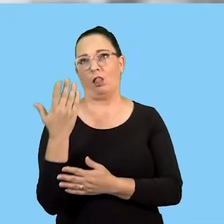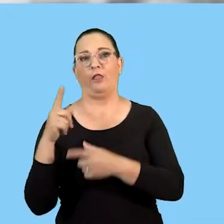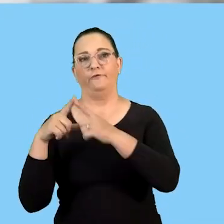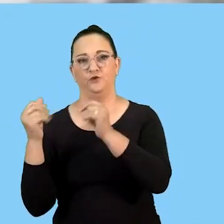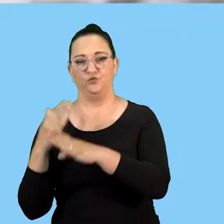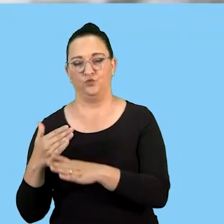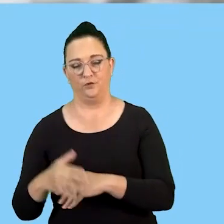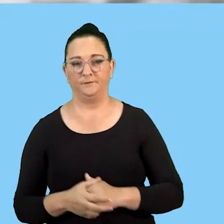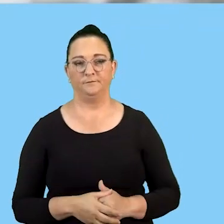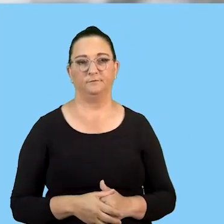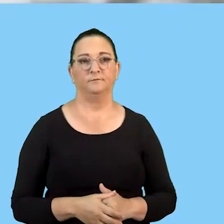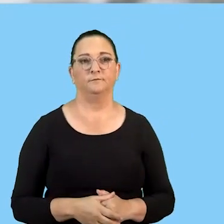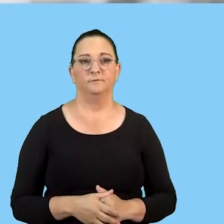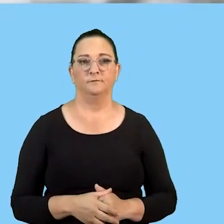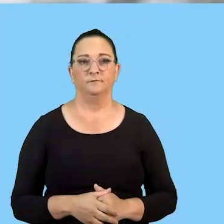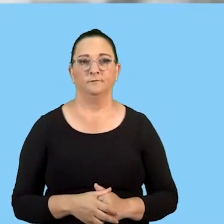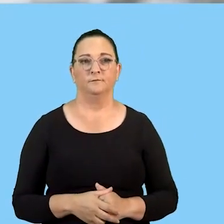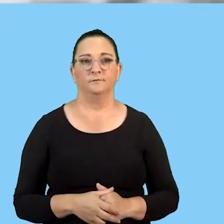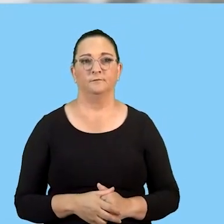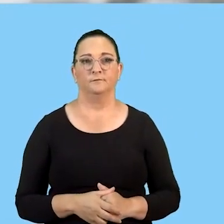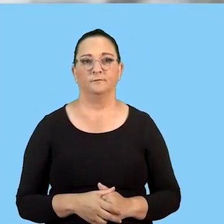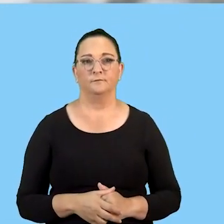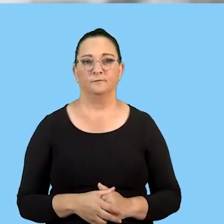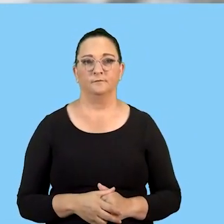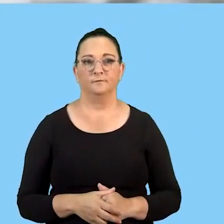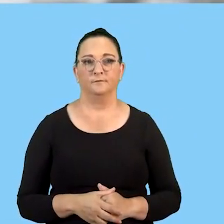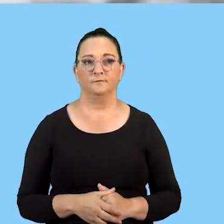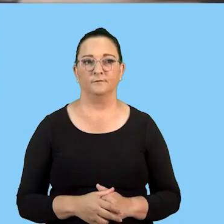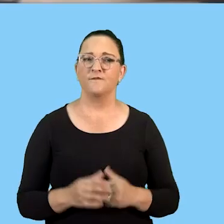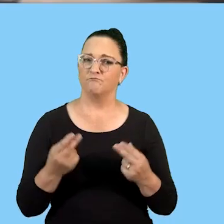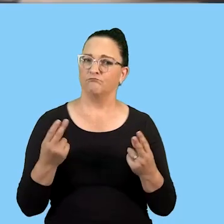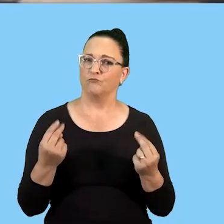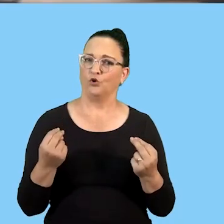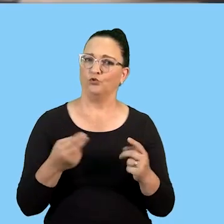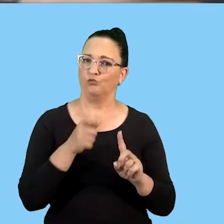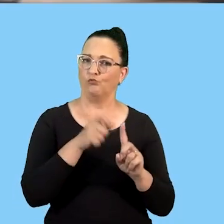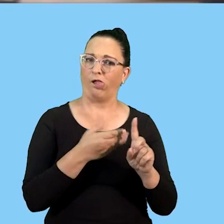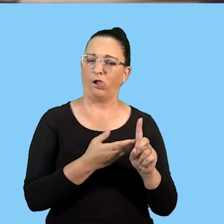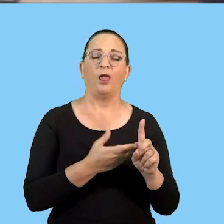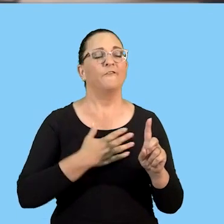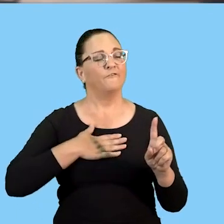finish working. It is also to make the new employees to